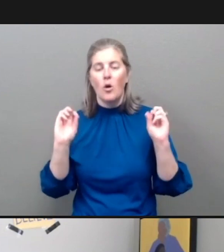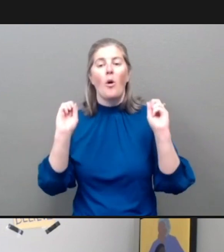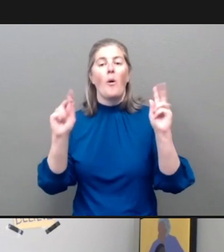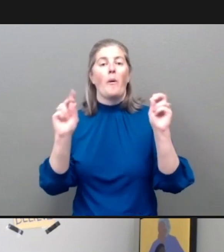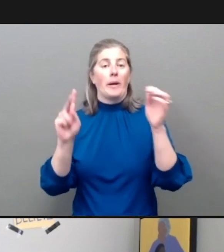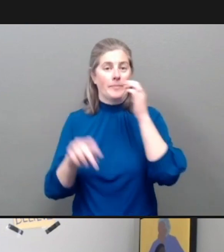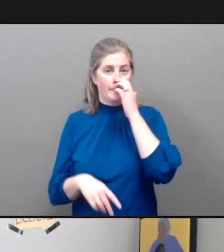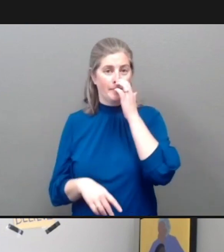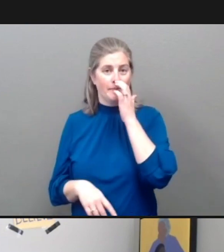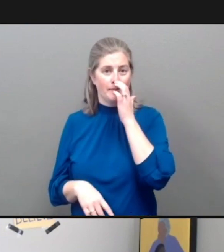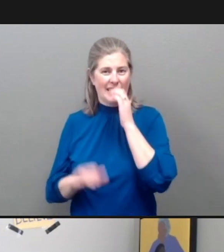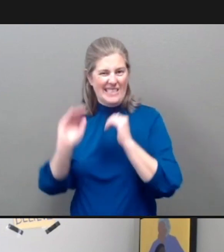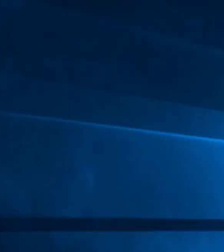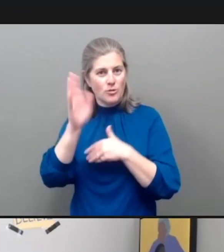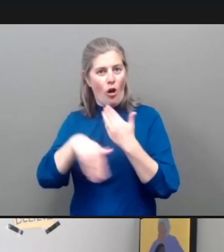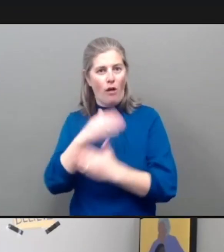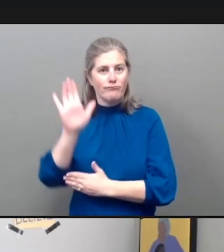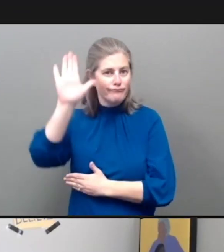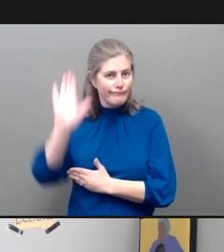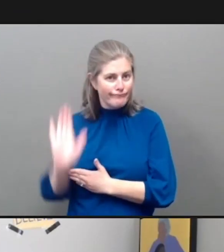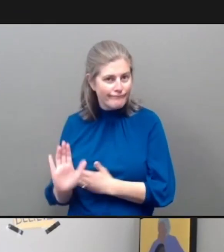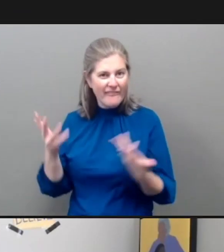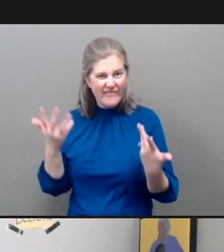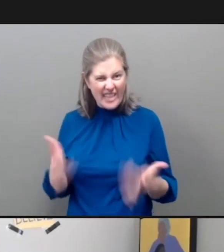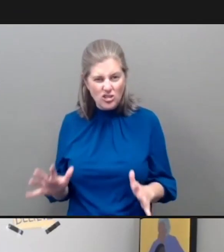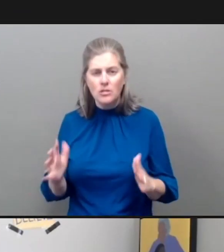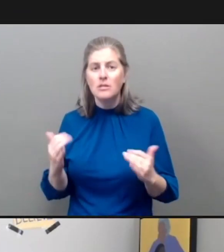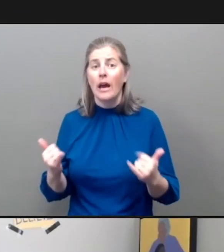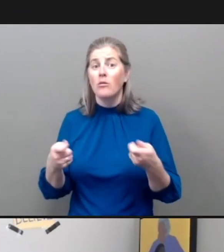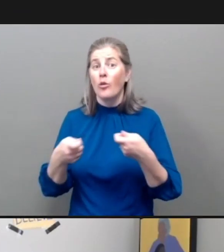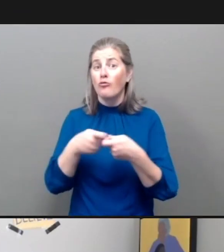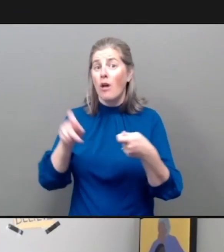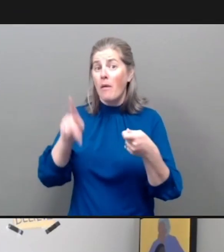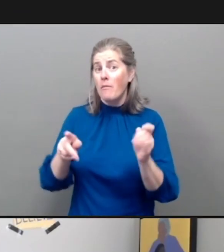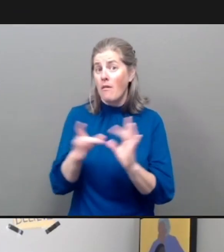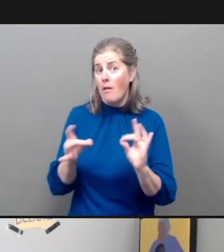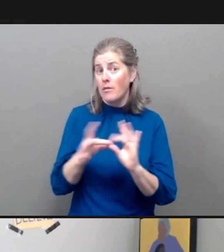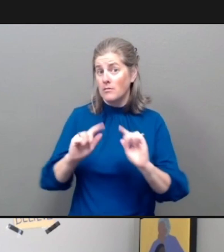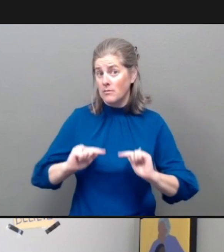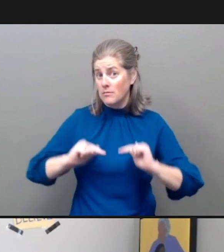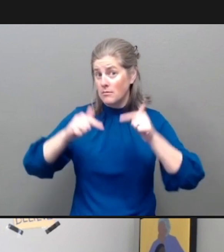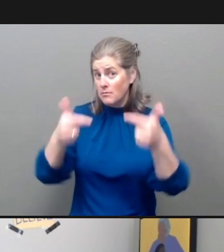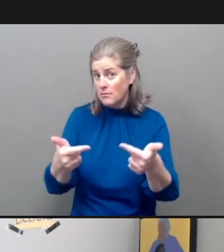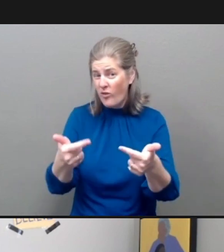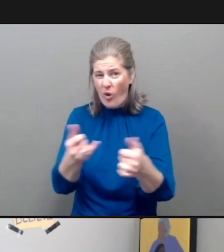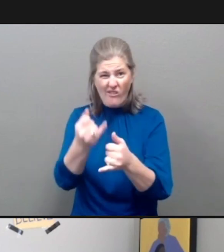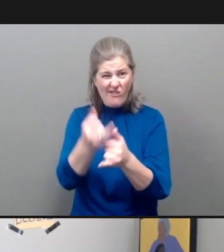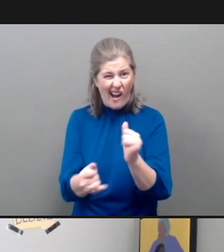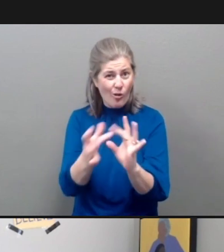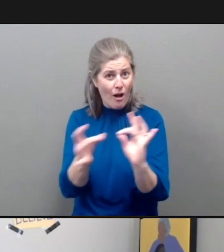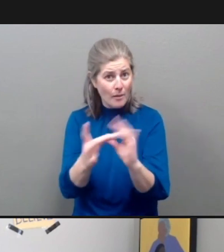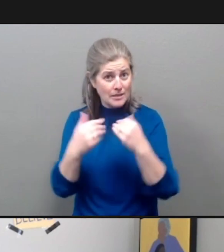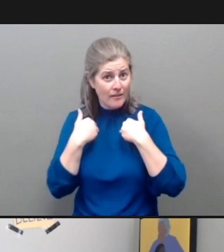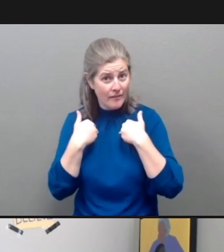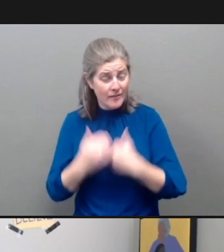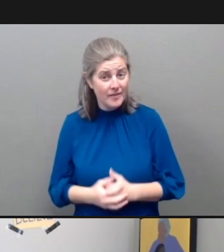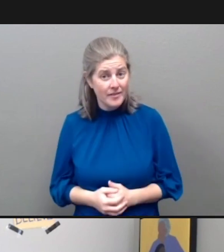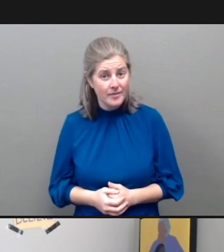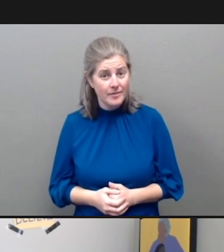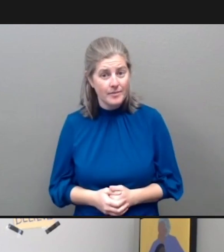Okay, looks like everyone's had a chance to ask their questions for the day. So in that case, I'll turn to our principals for any final statements they'd like to offer.